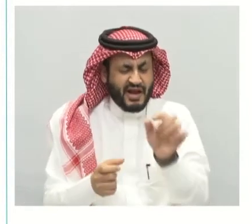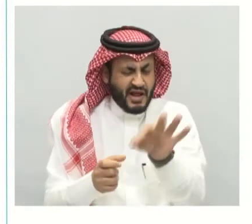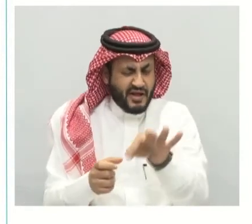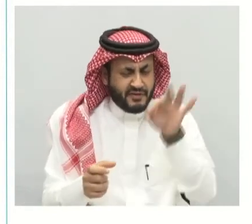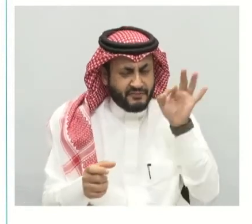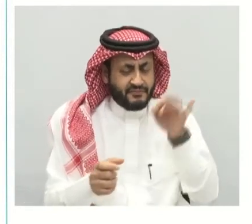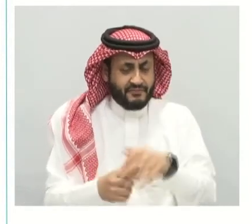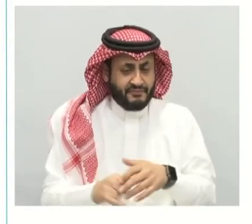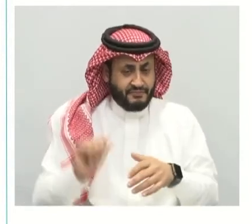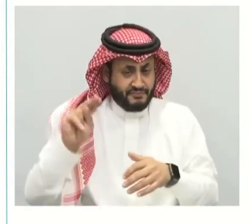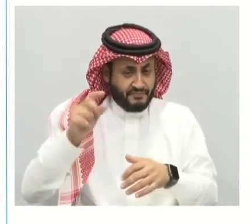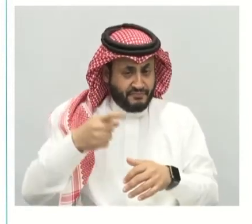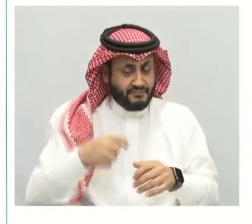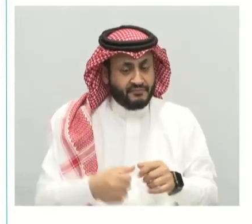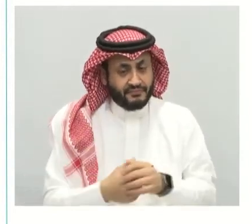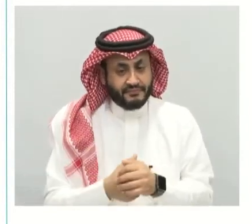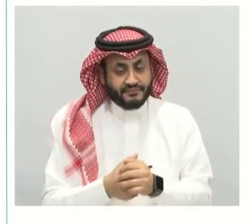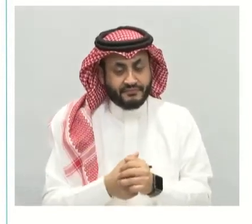the words that has